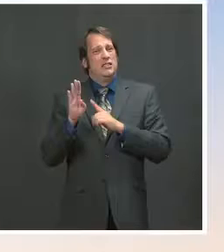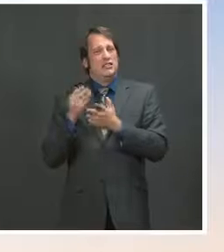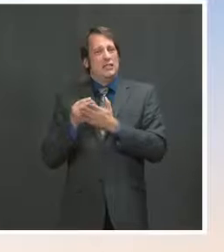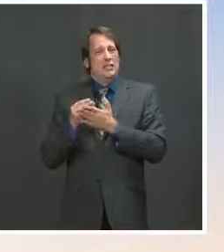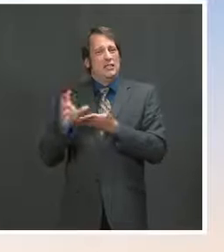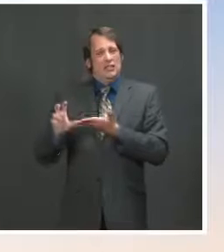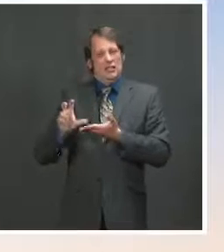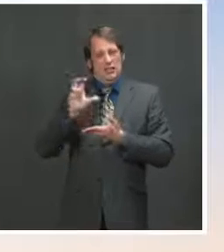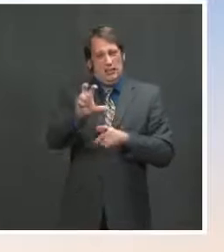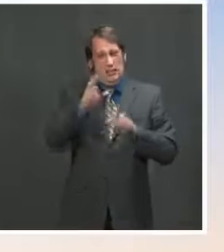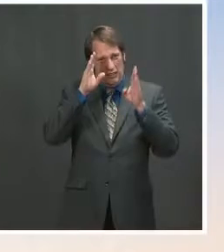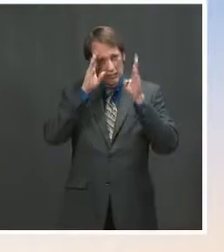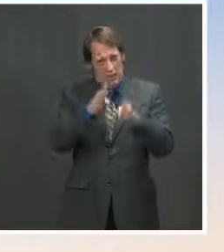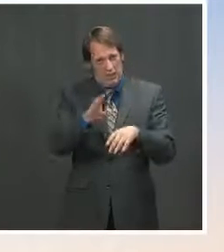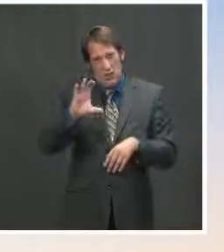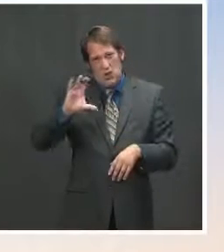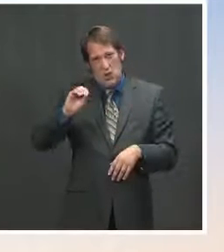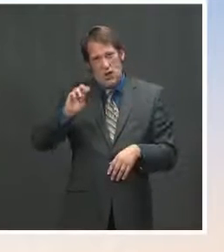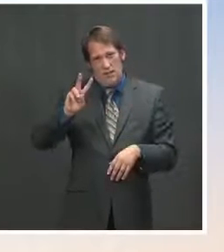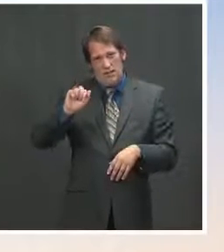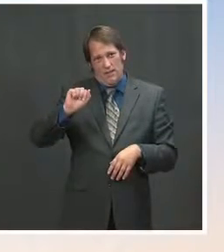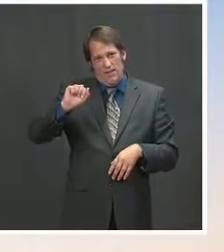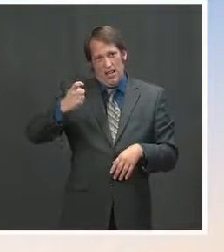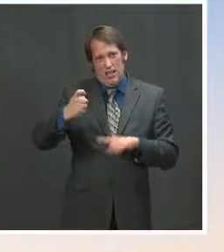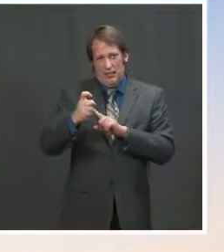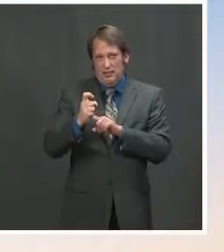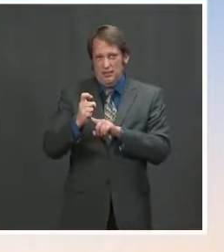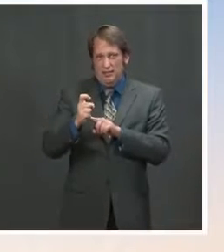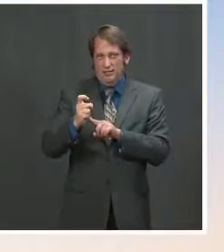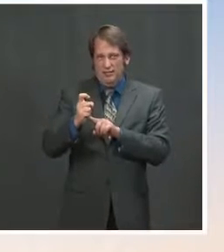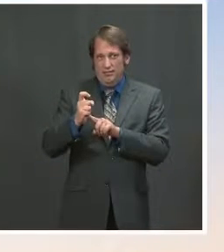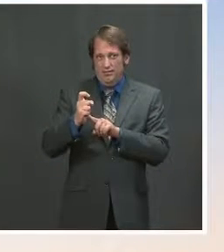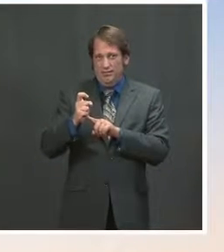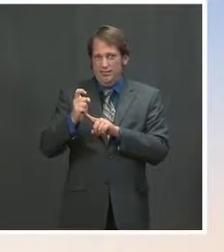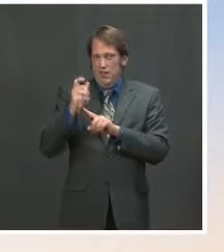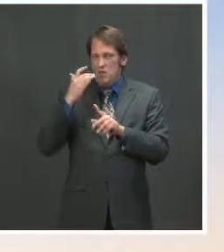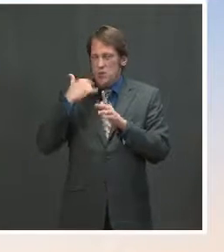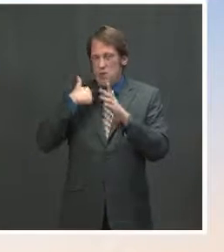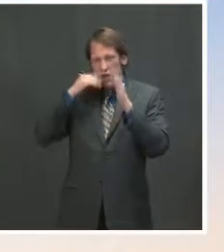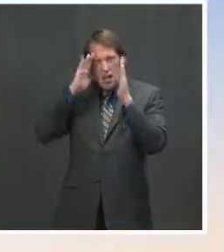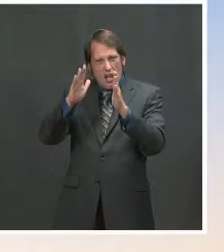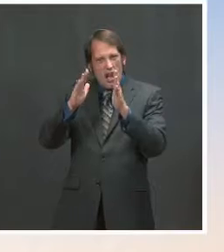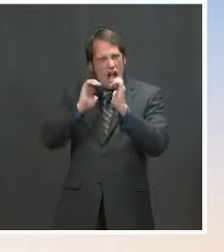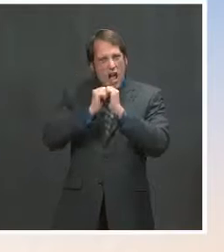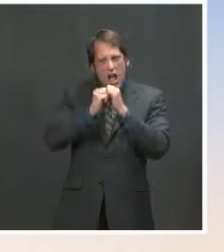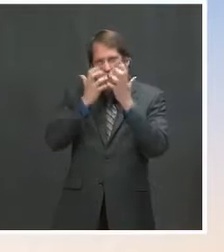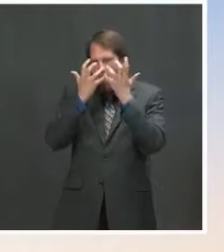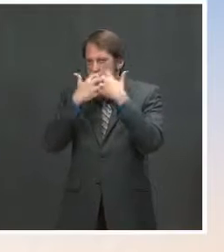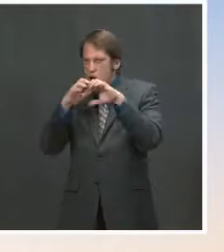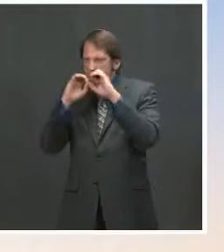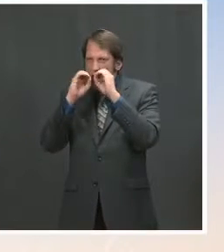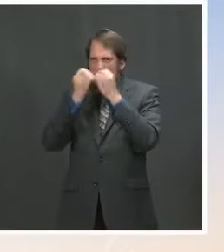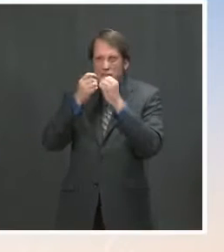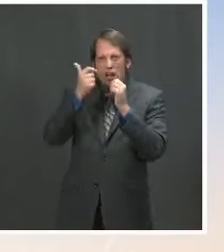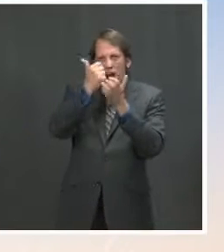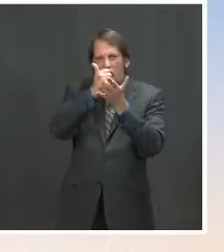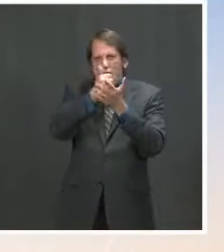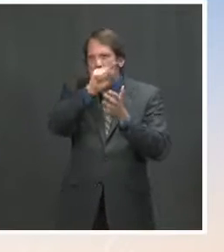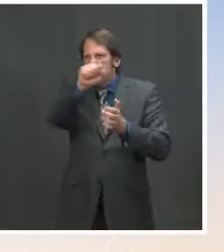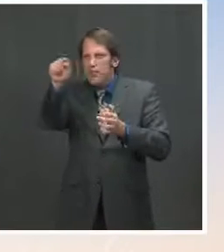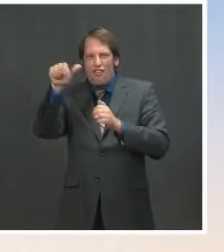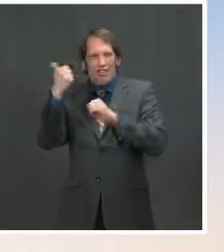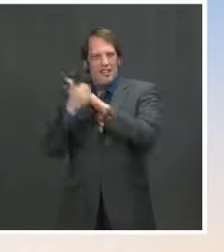discussions about how we can aid and assist countries that need help the most. But our focus is on determining the most effective